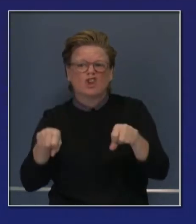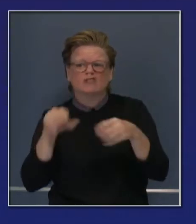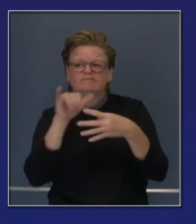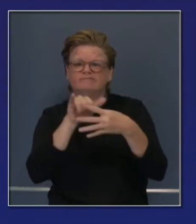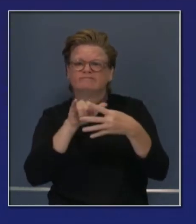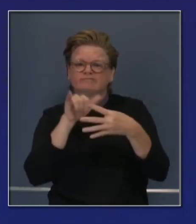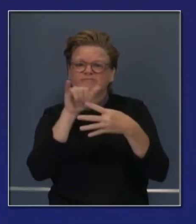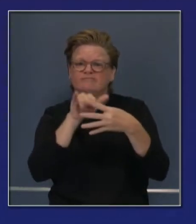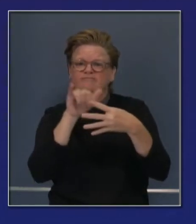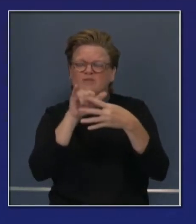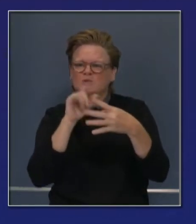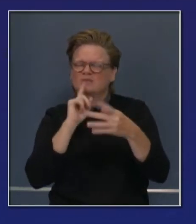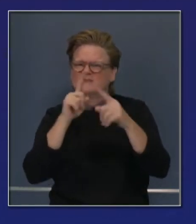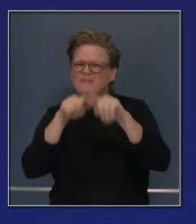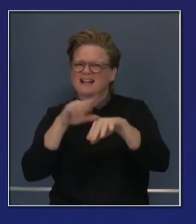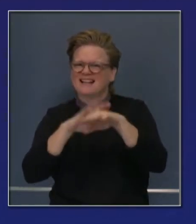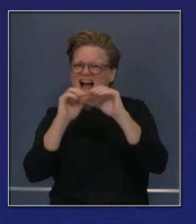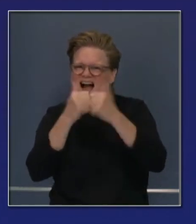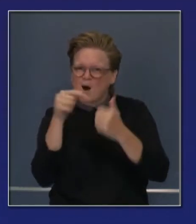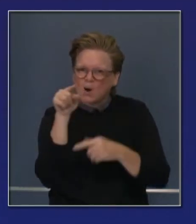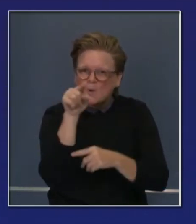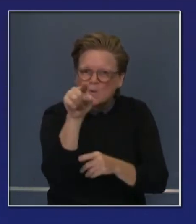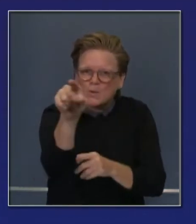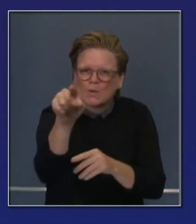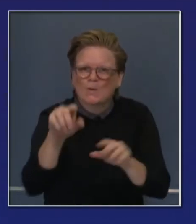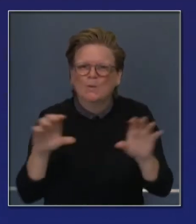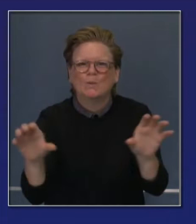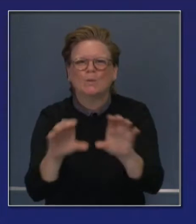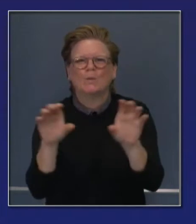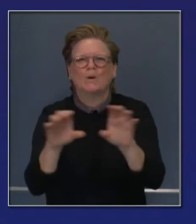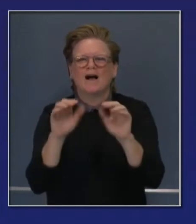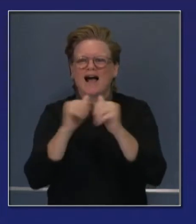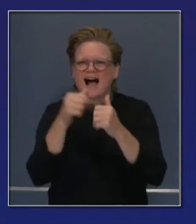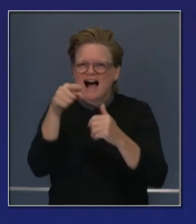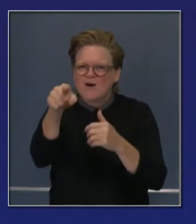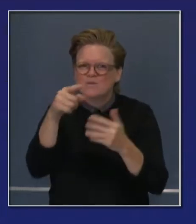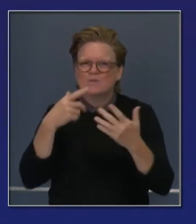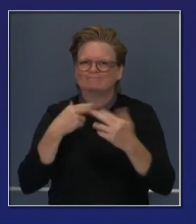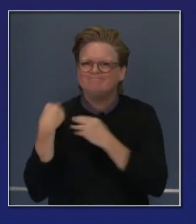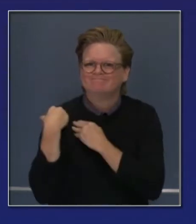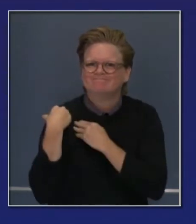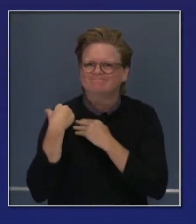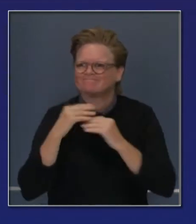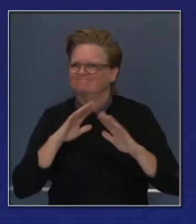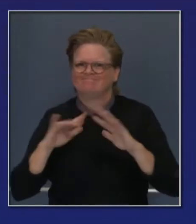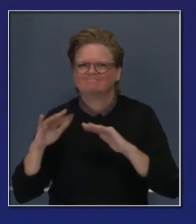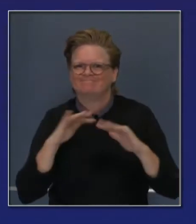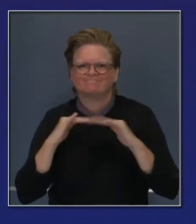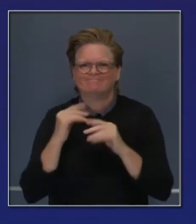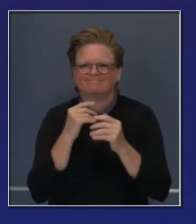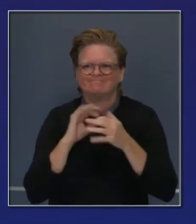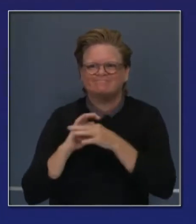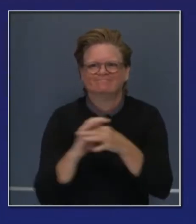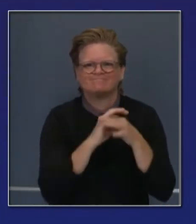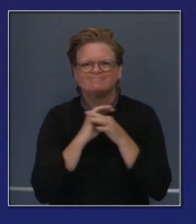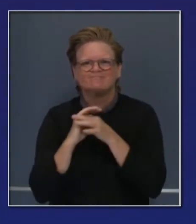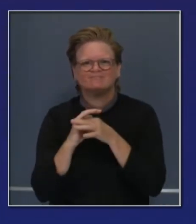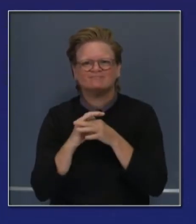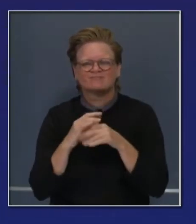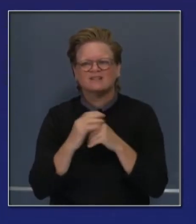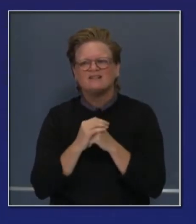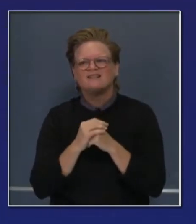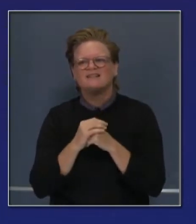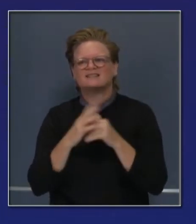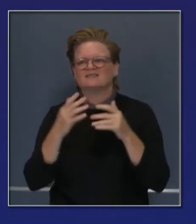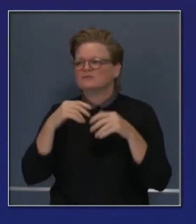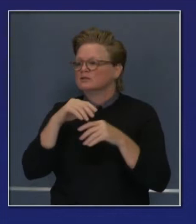I also want to say, before we get into this specific example about museums, zoos, and aquariums, to talk a bit about schools. On July 17th,